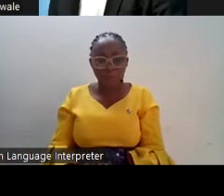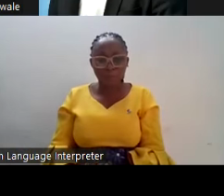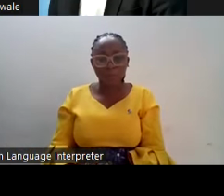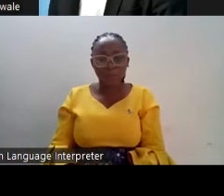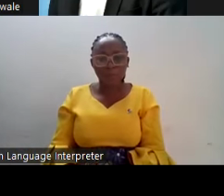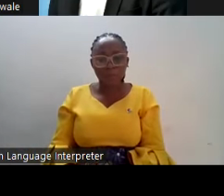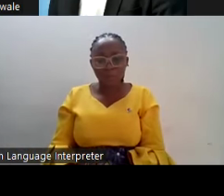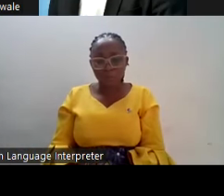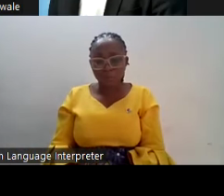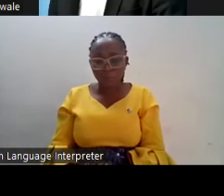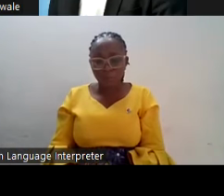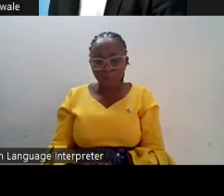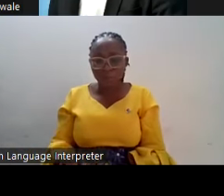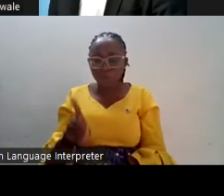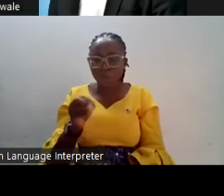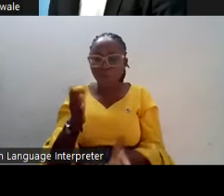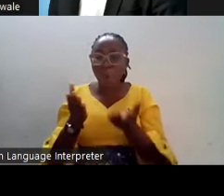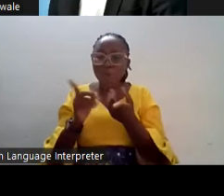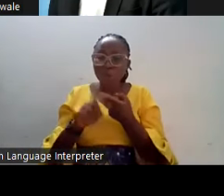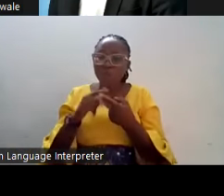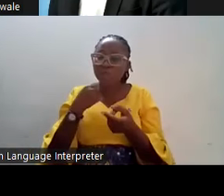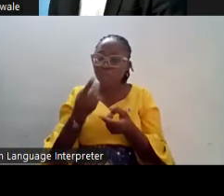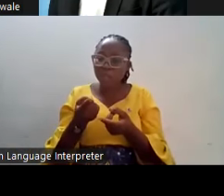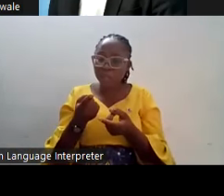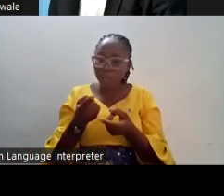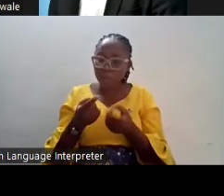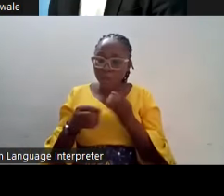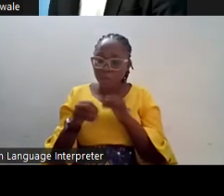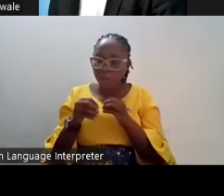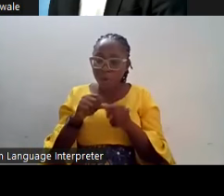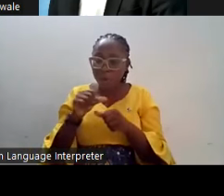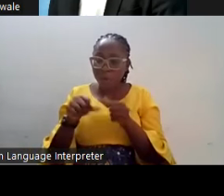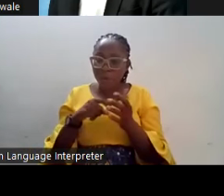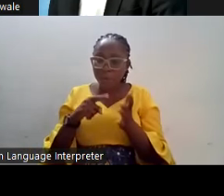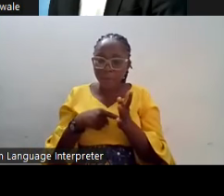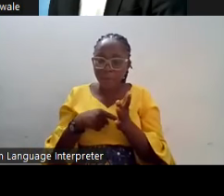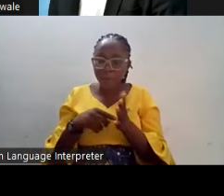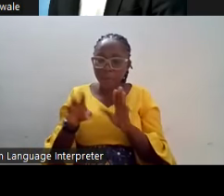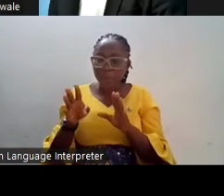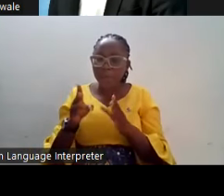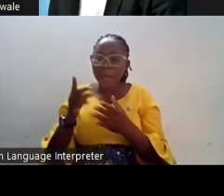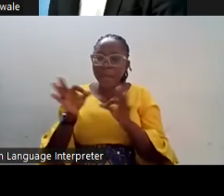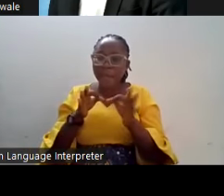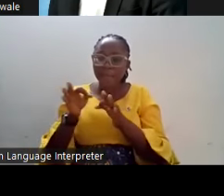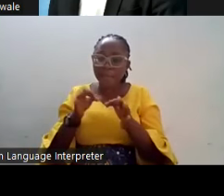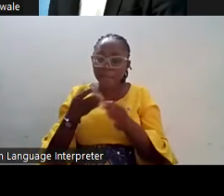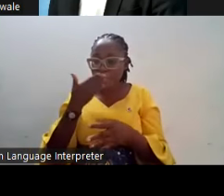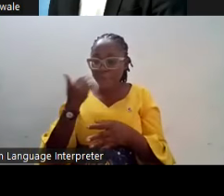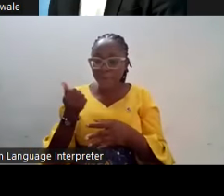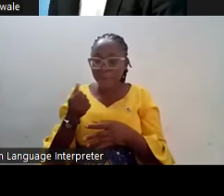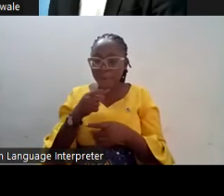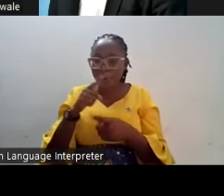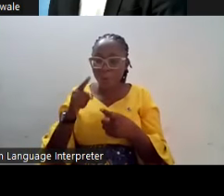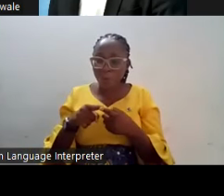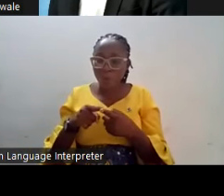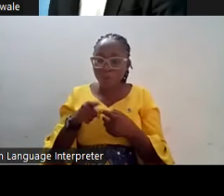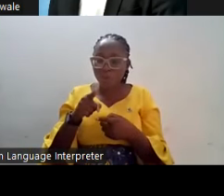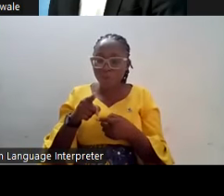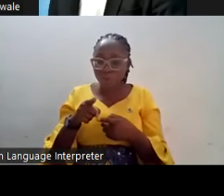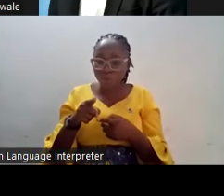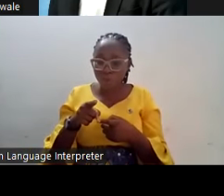Do you want to say more on this, Dr. Banerjee, to make it clearer? So when you create